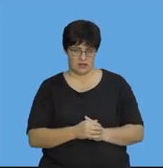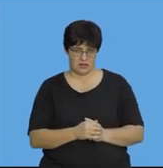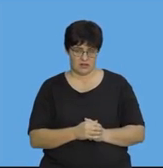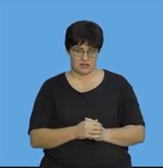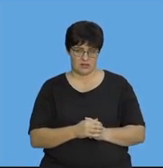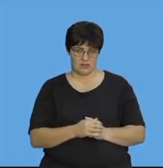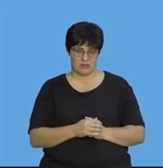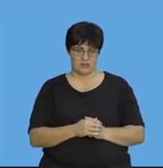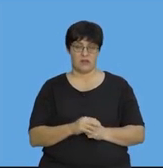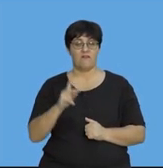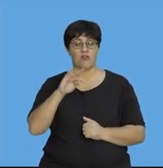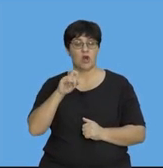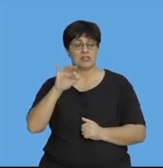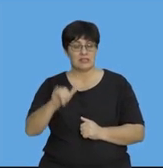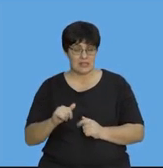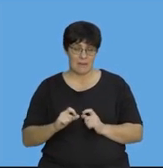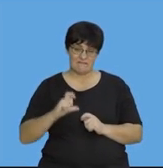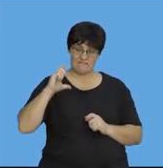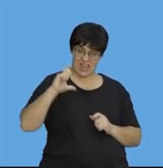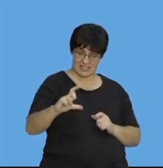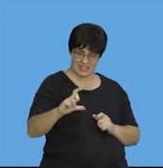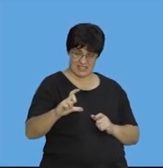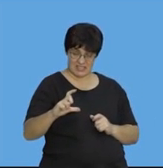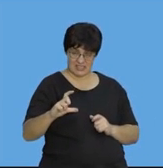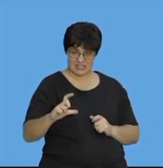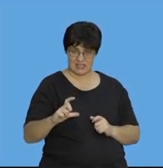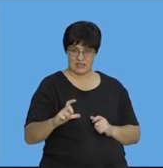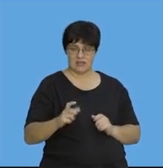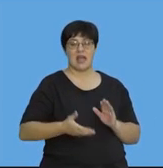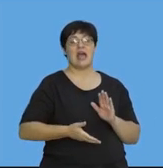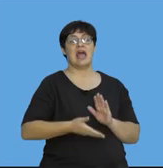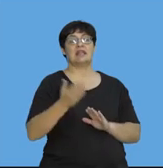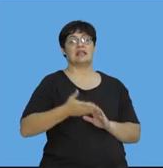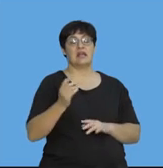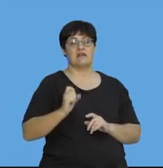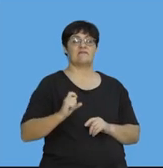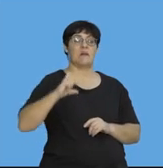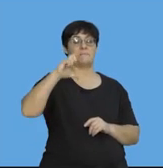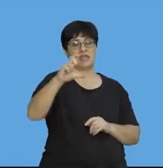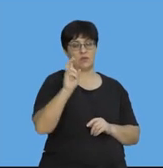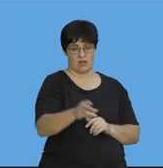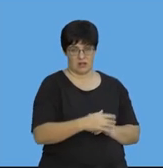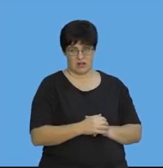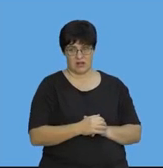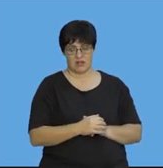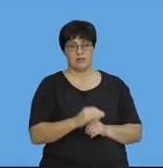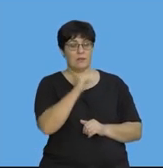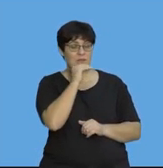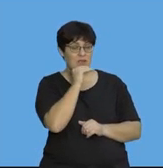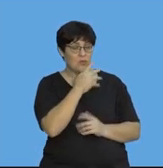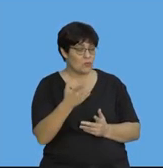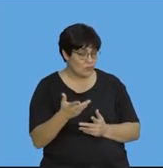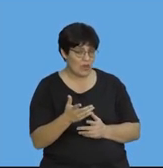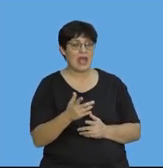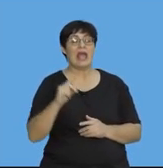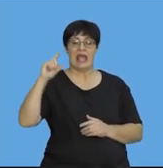big. If change in velocity is very big, acceleration is going to be very big.